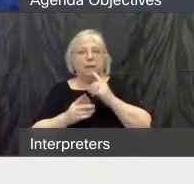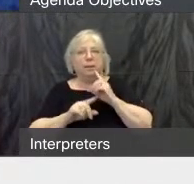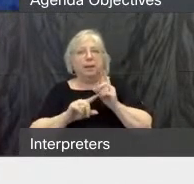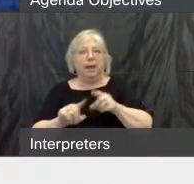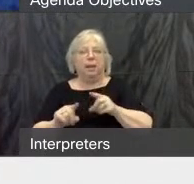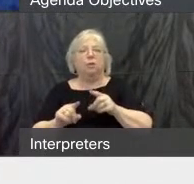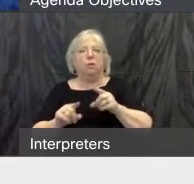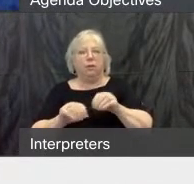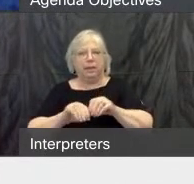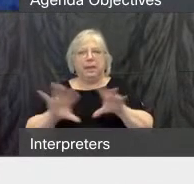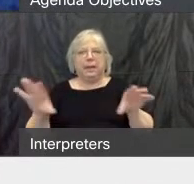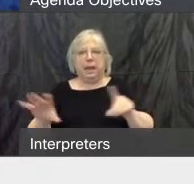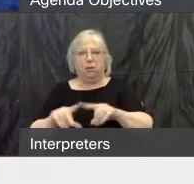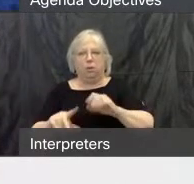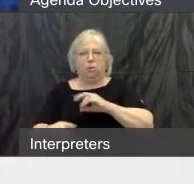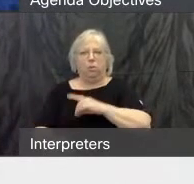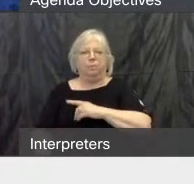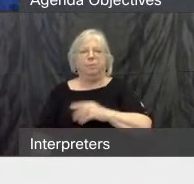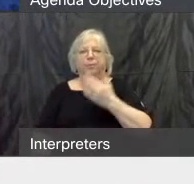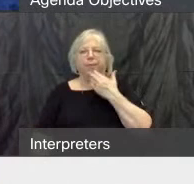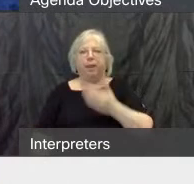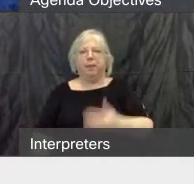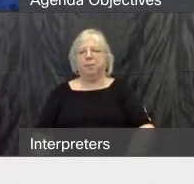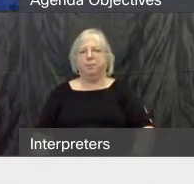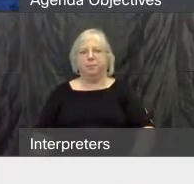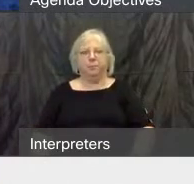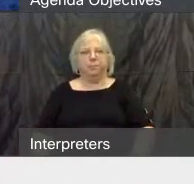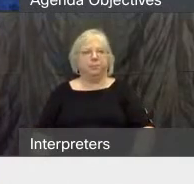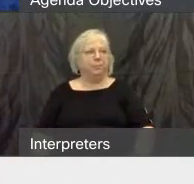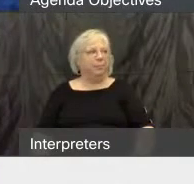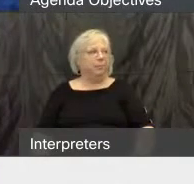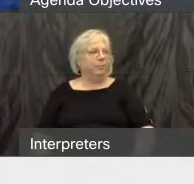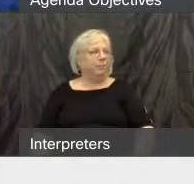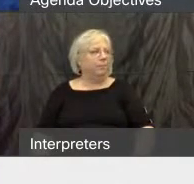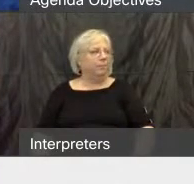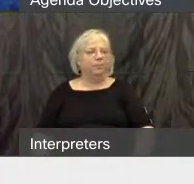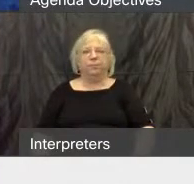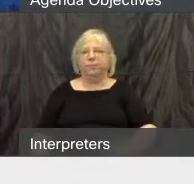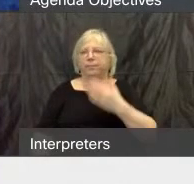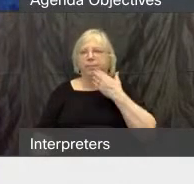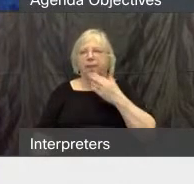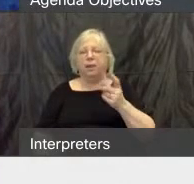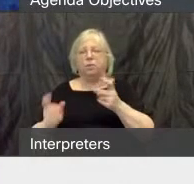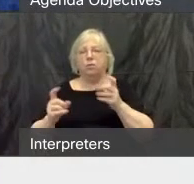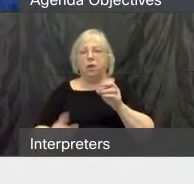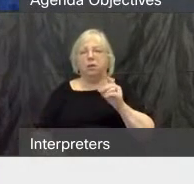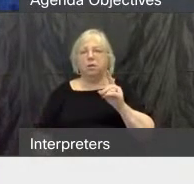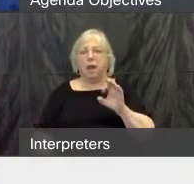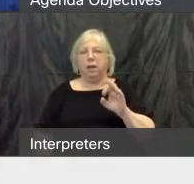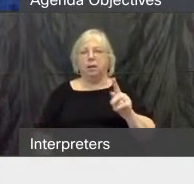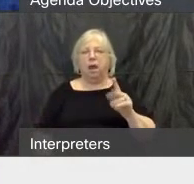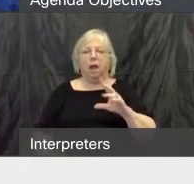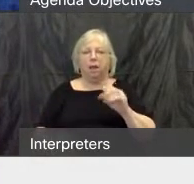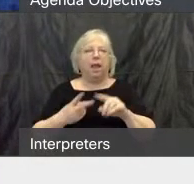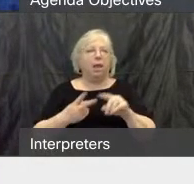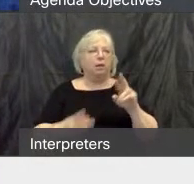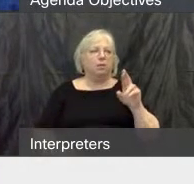answers, the information out to the members of the board. Thank you. Thank you. Thank you, Director Adcock. Thank you, Director